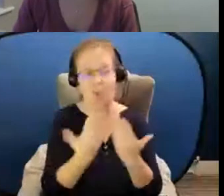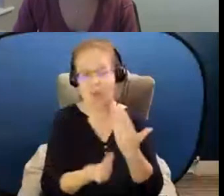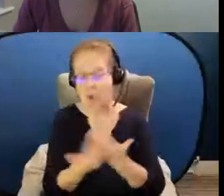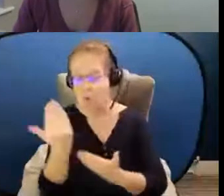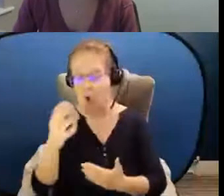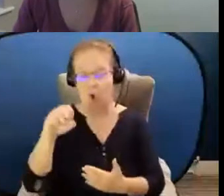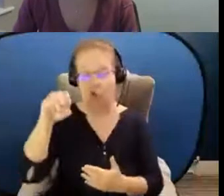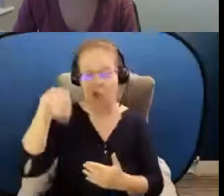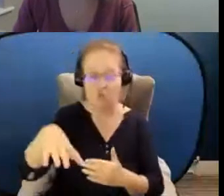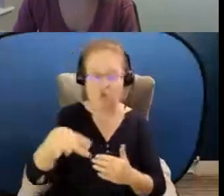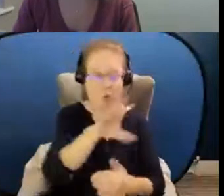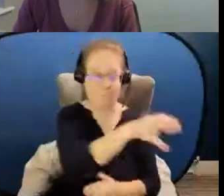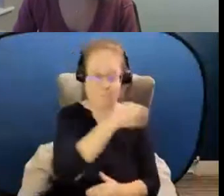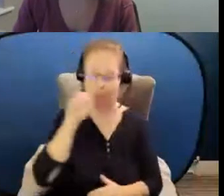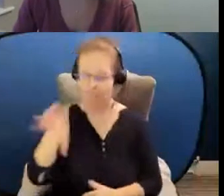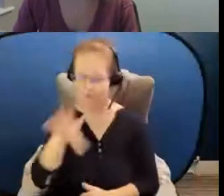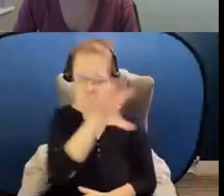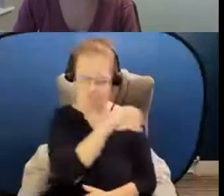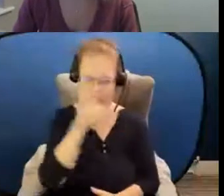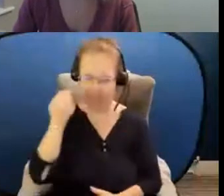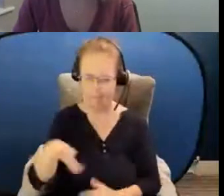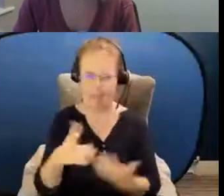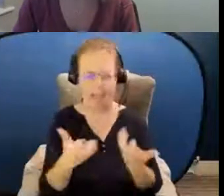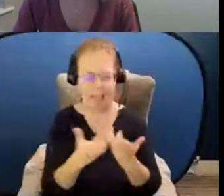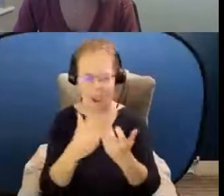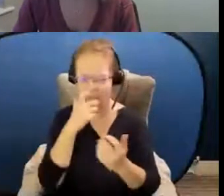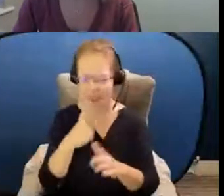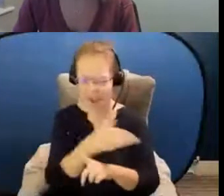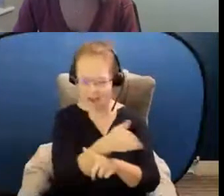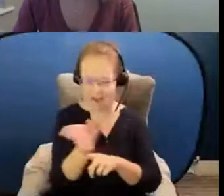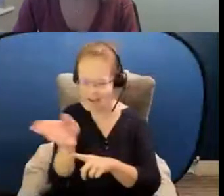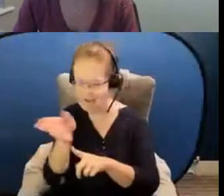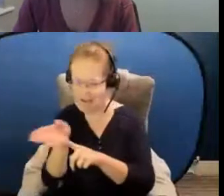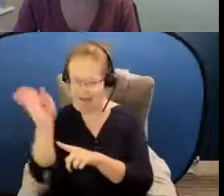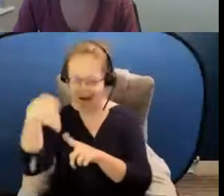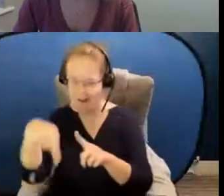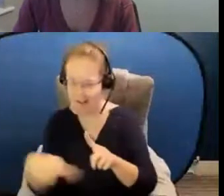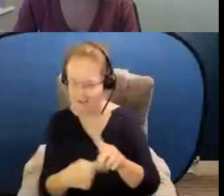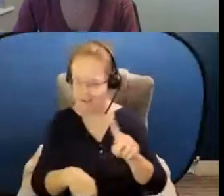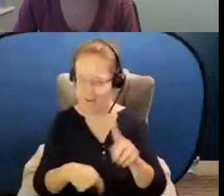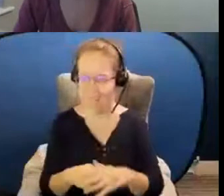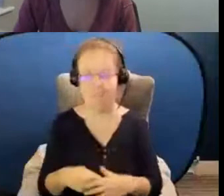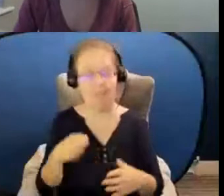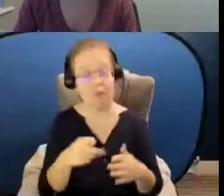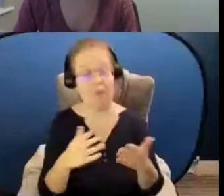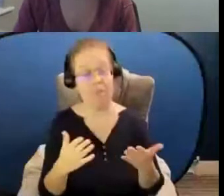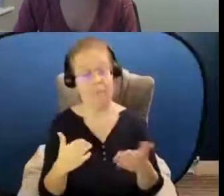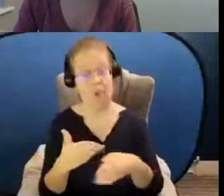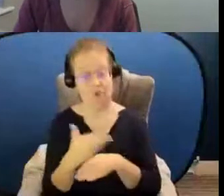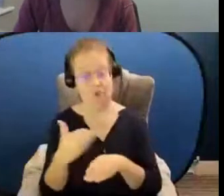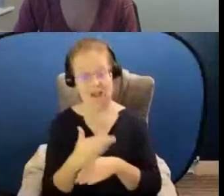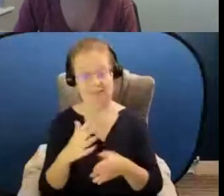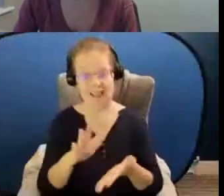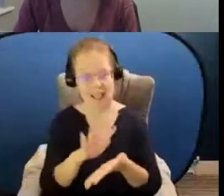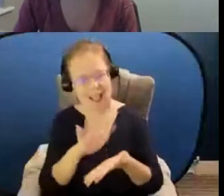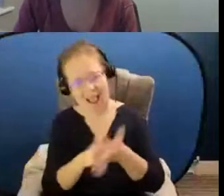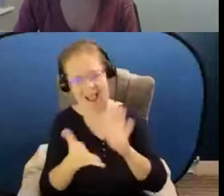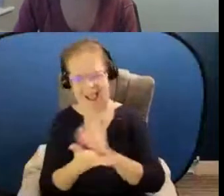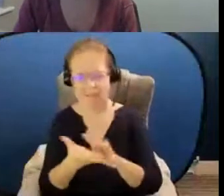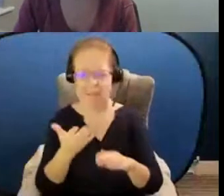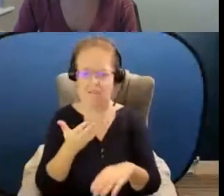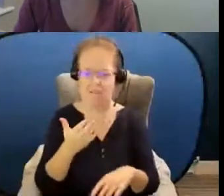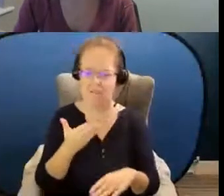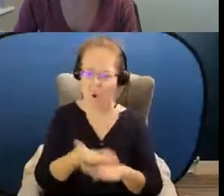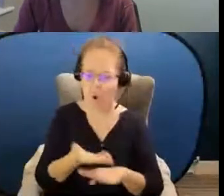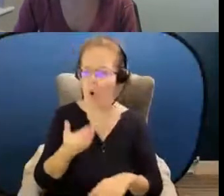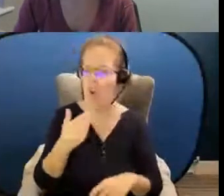drop zones so people can understand how they're sort of navigating it. But that kind of practical hands-on advice, so they're in the tool